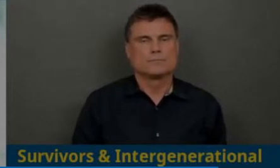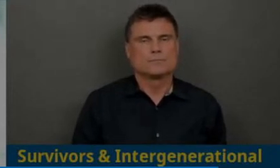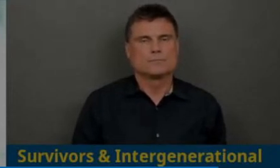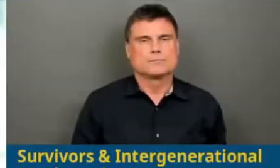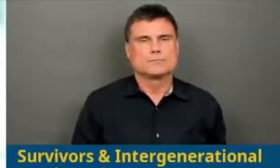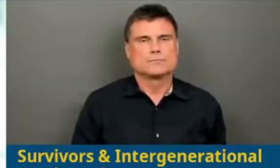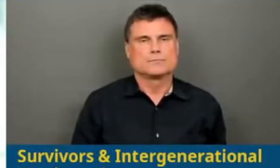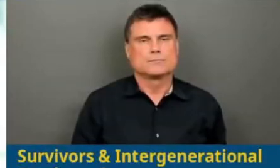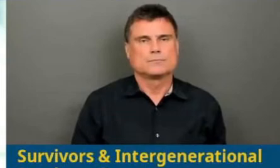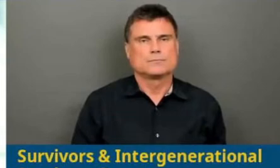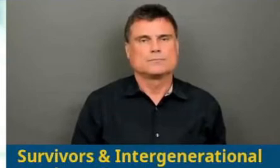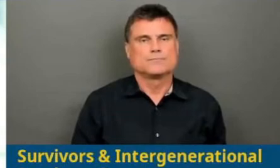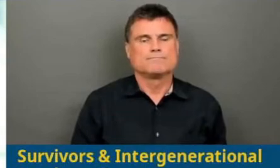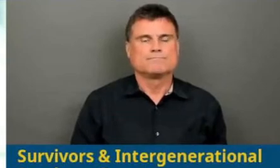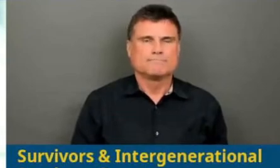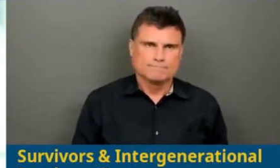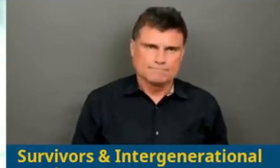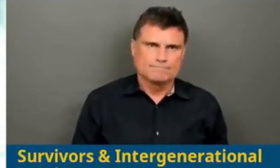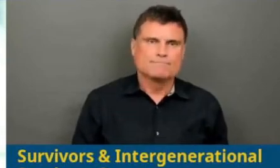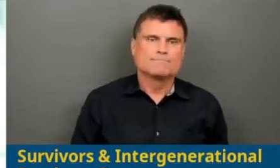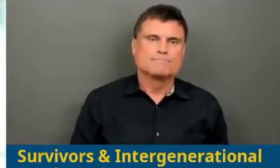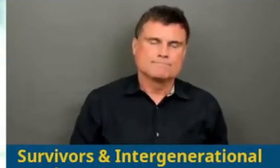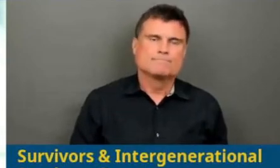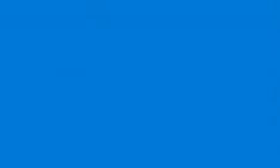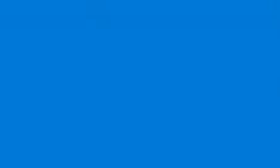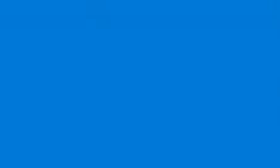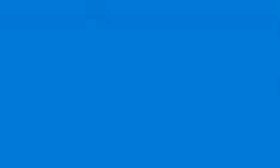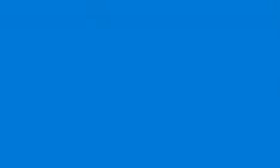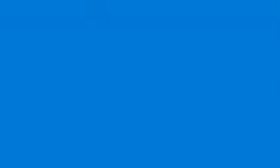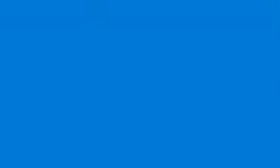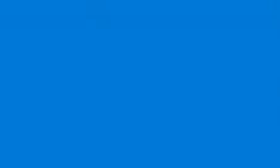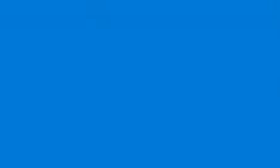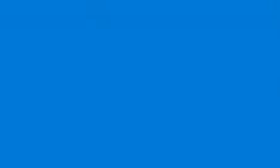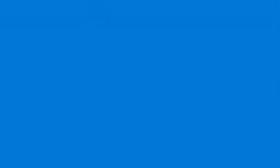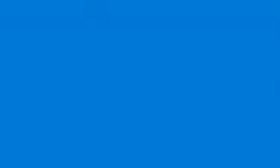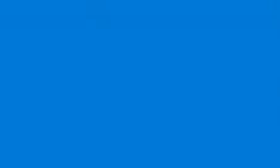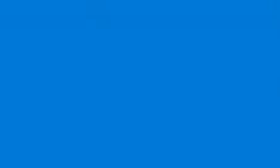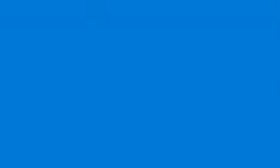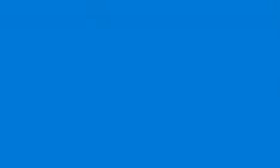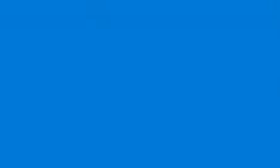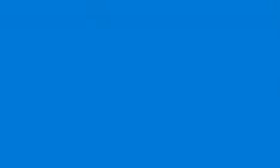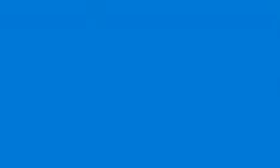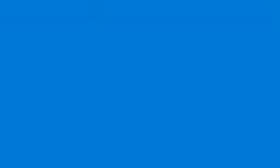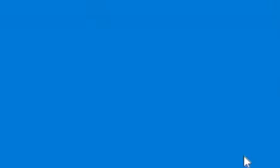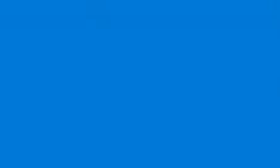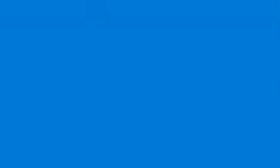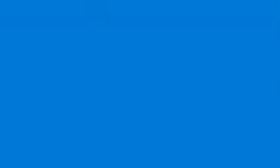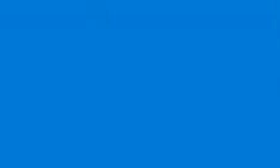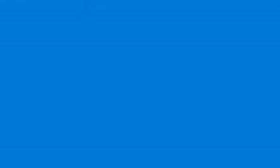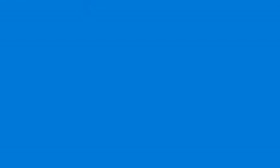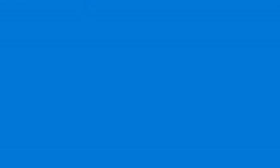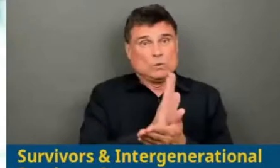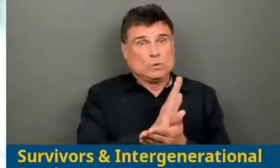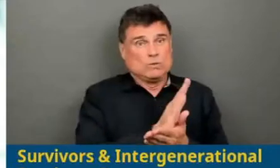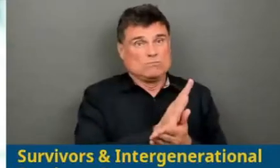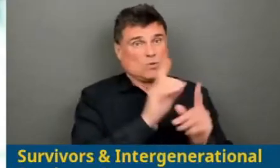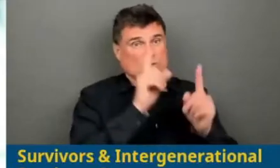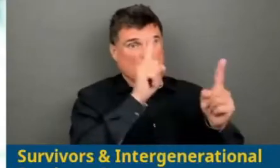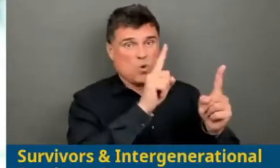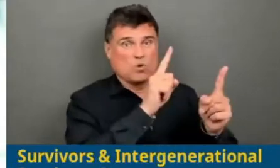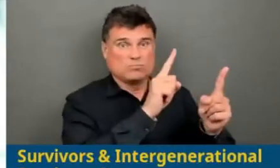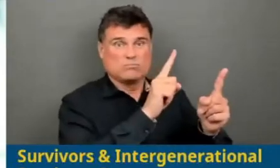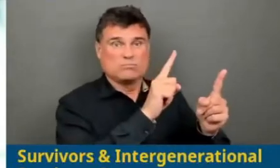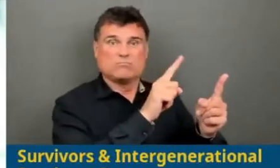It's great that what was meant to be destroyed in residential schools, our language, our culture, our